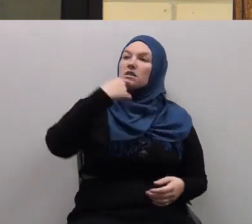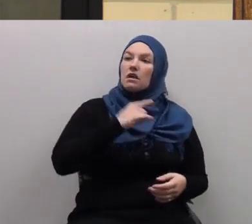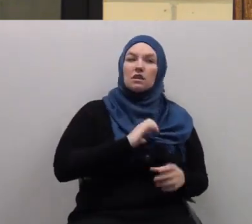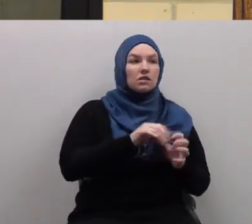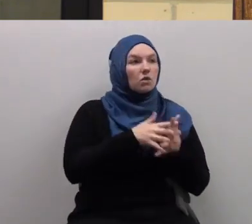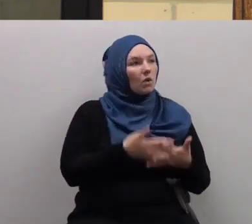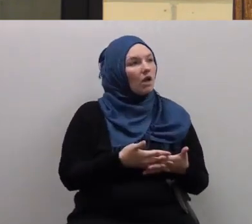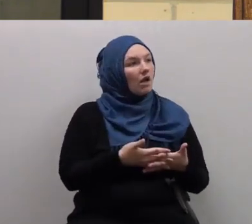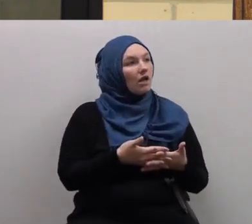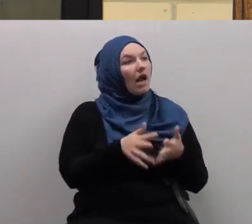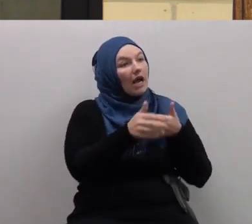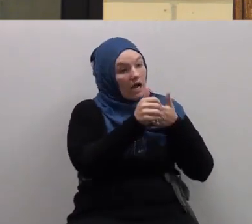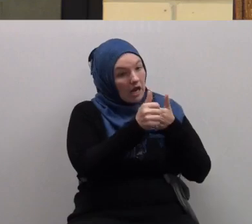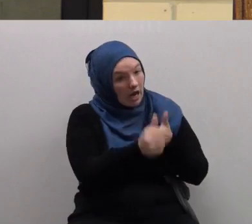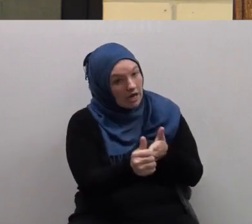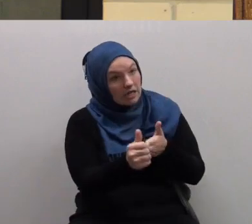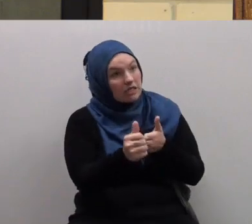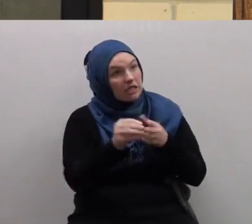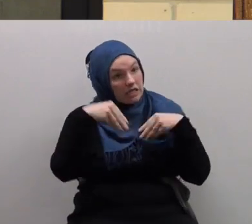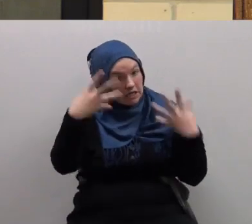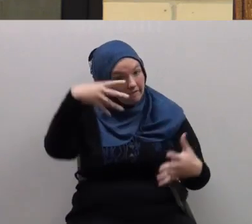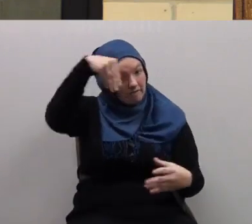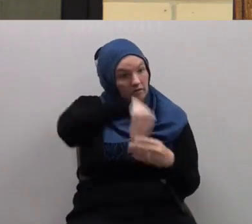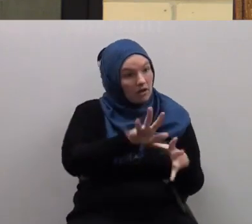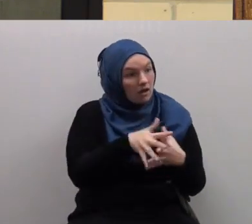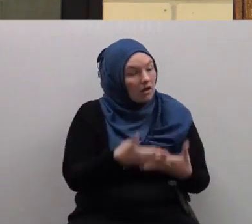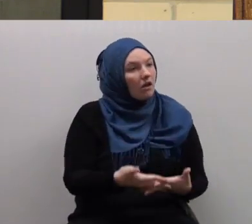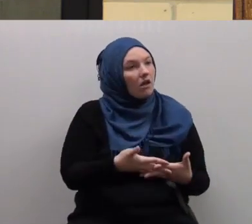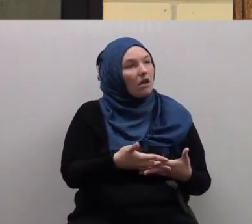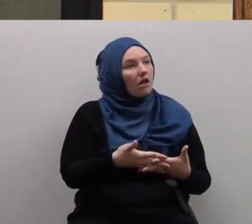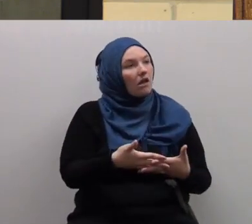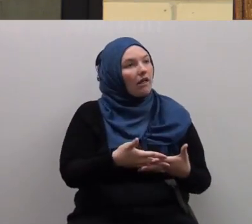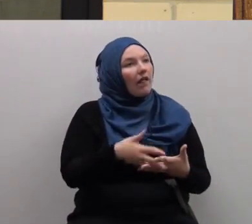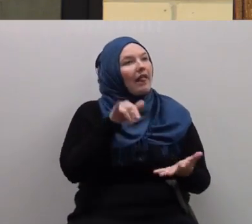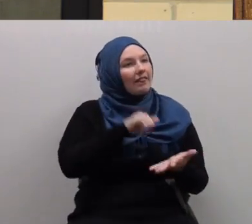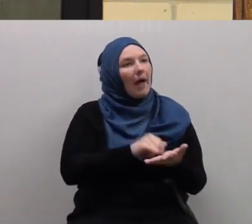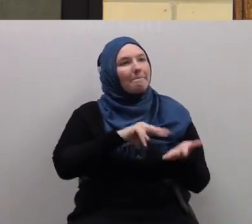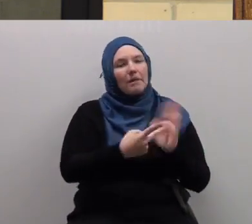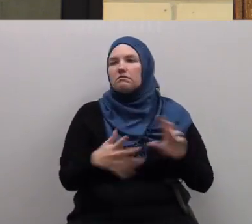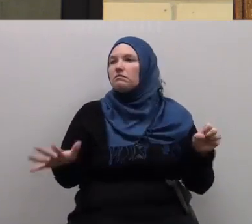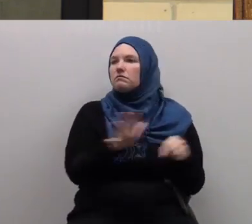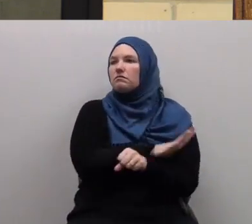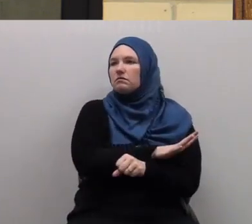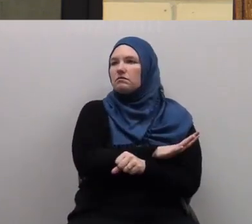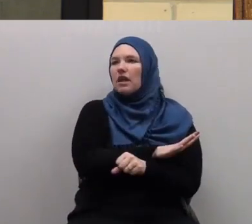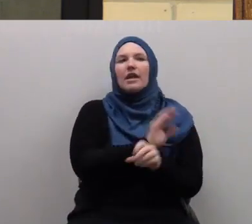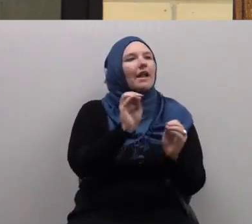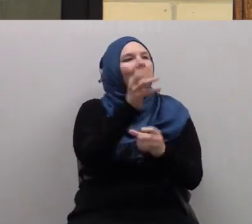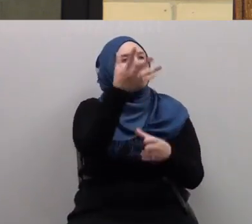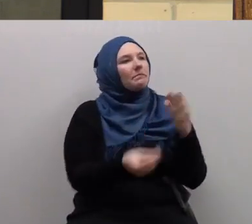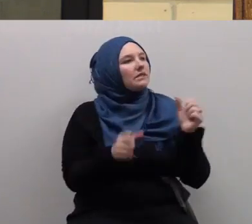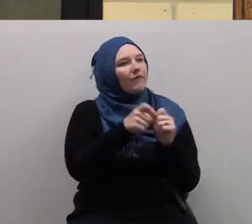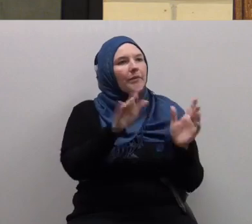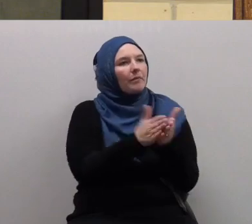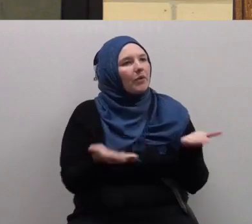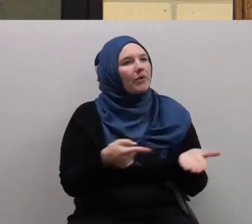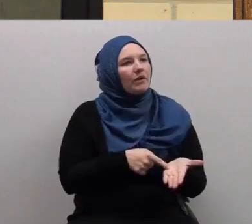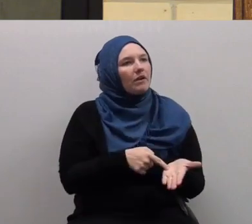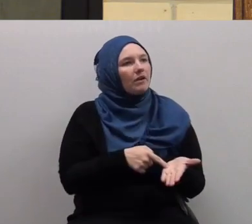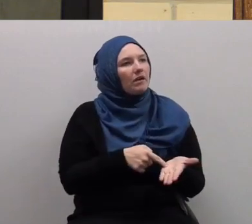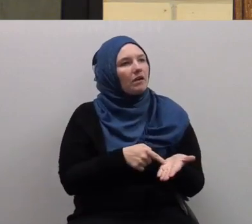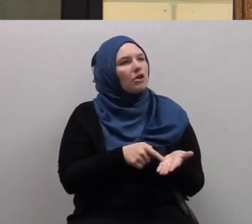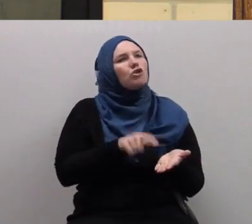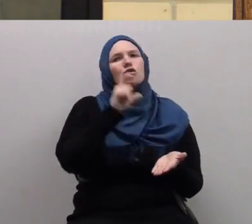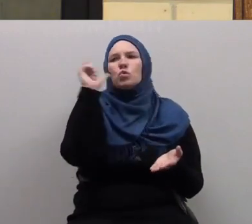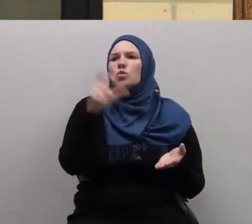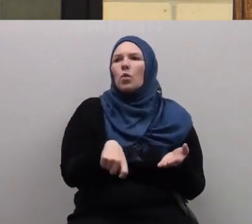The guidance I intended for you is all in your hands. There is nothing missing. You need not